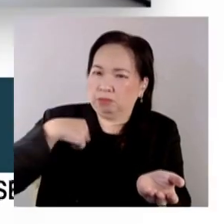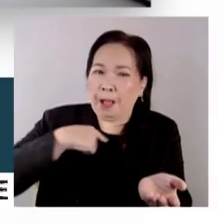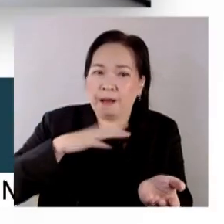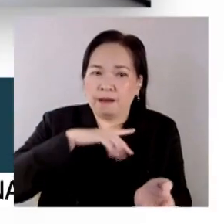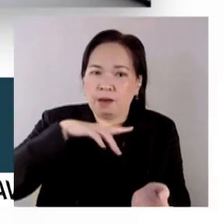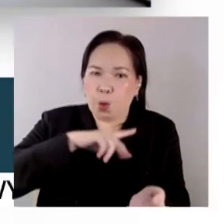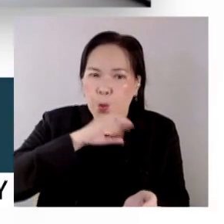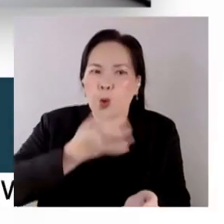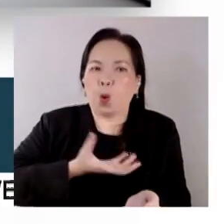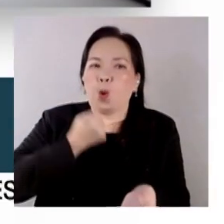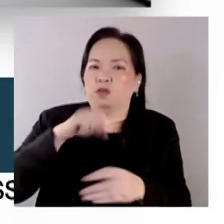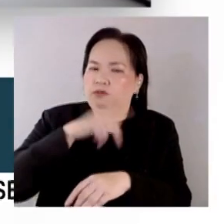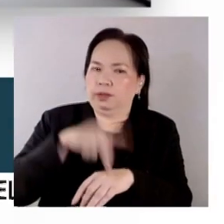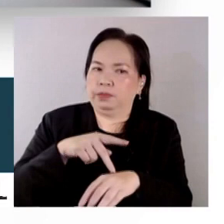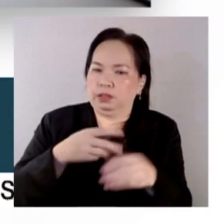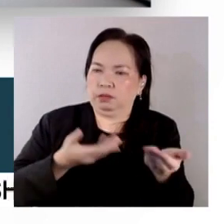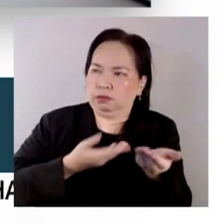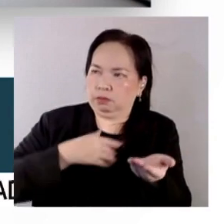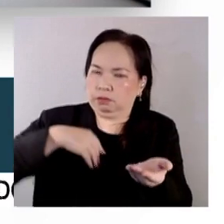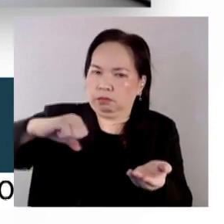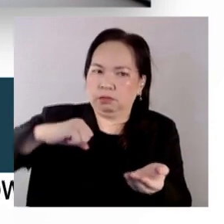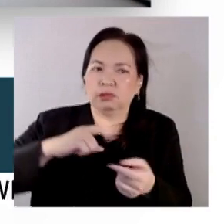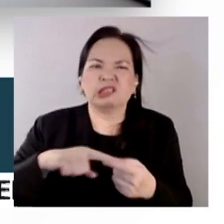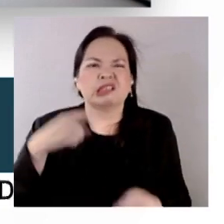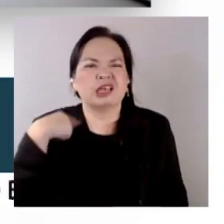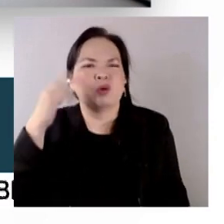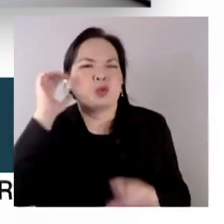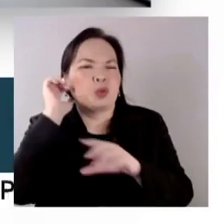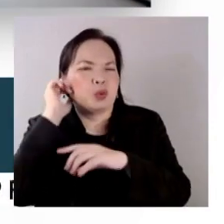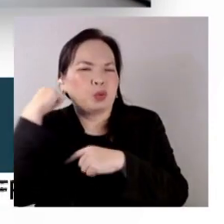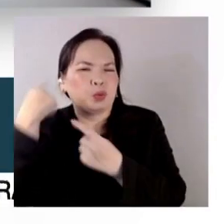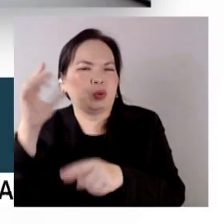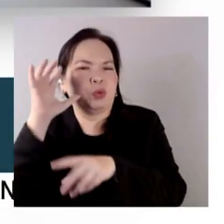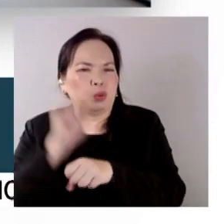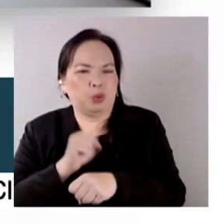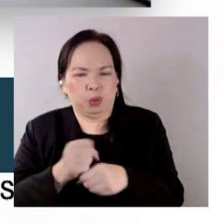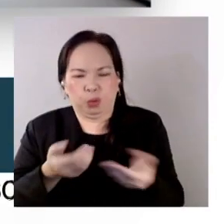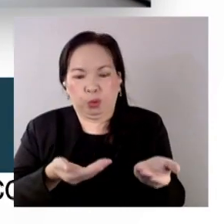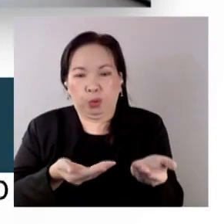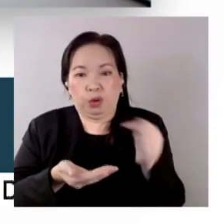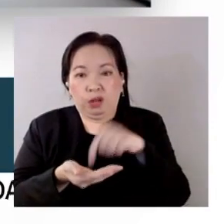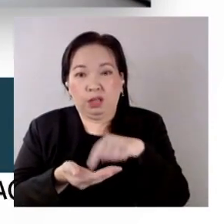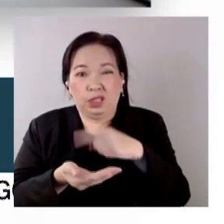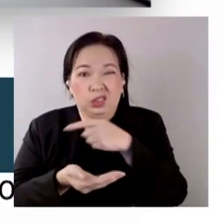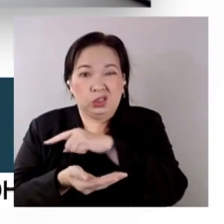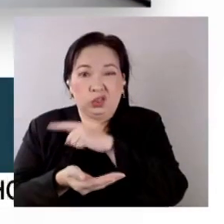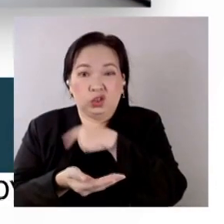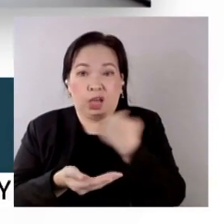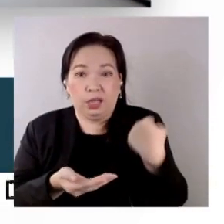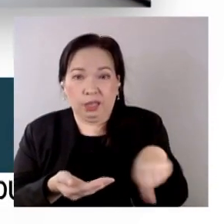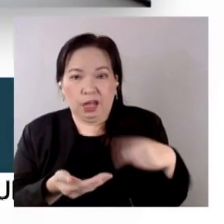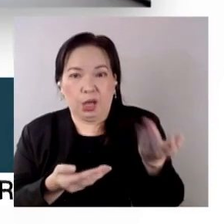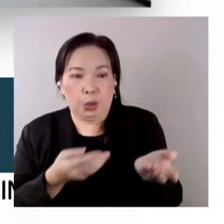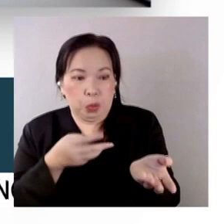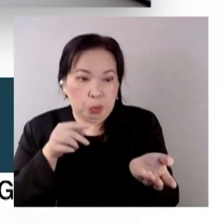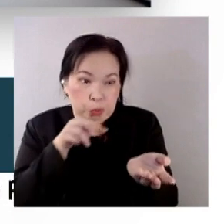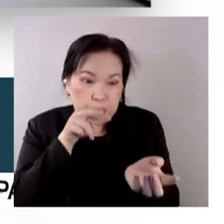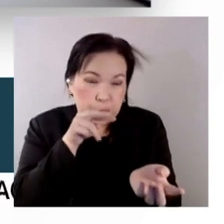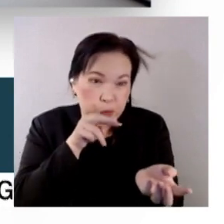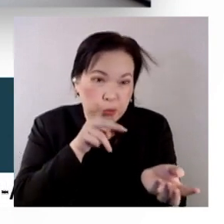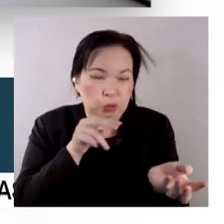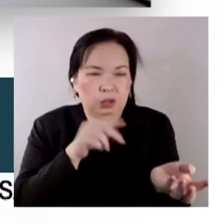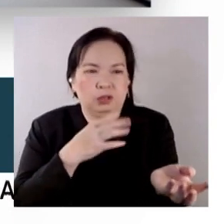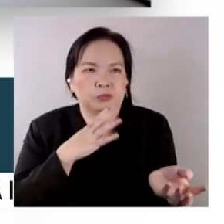That's the usual practice that they have been doing naman. For so many occasions, we have already reported this, no? Na ang AIS